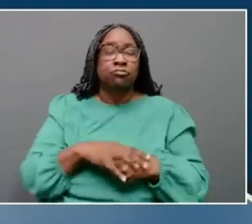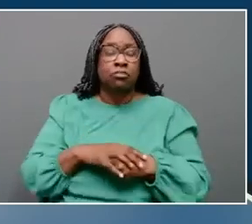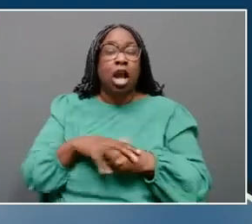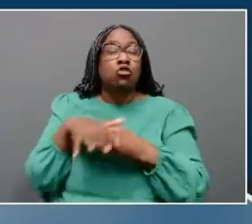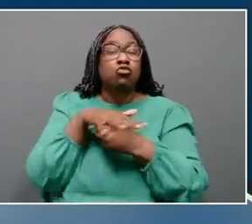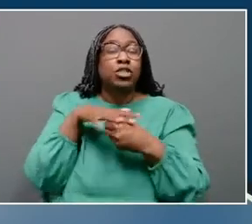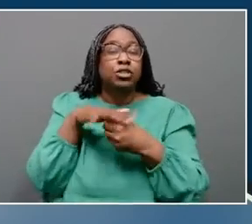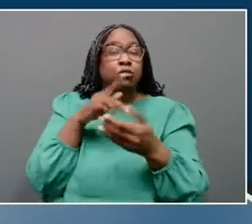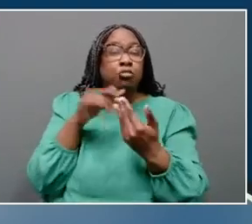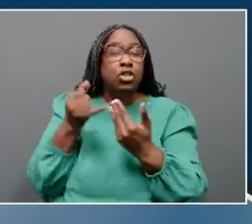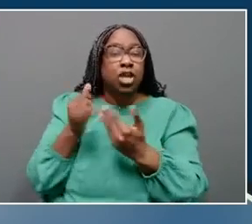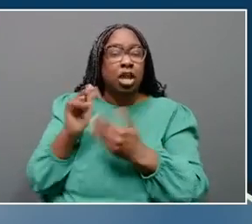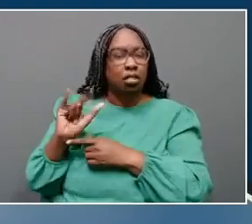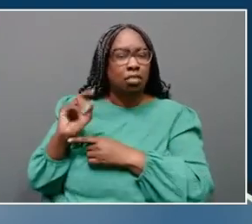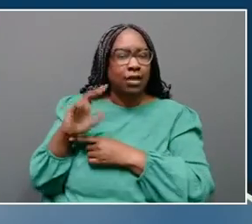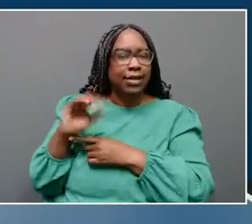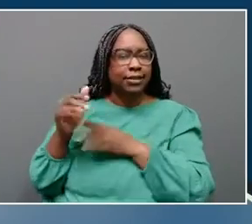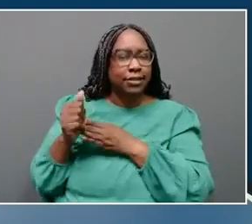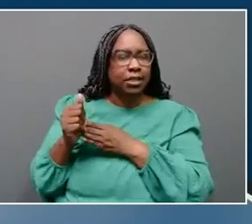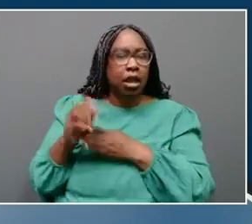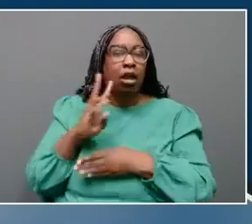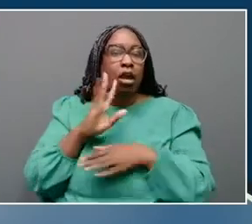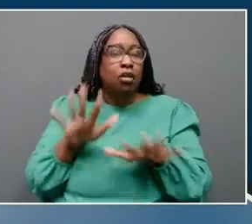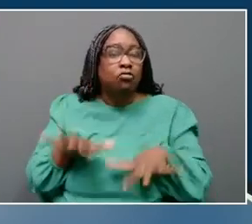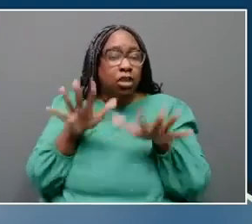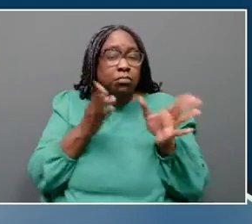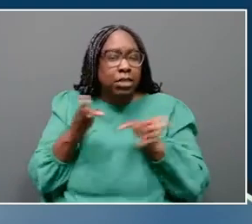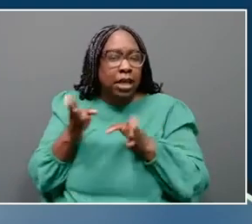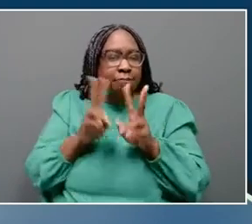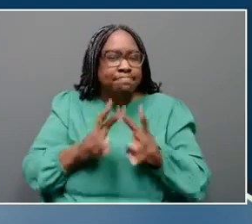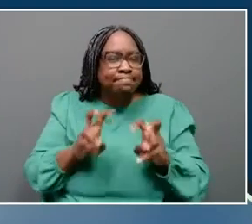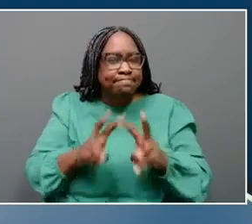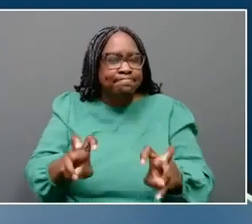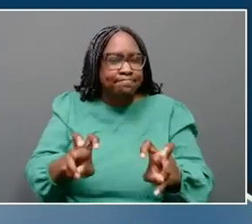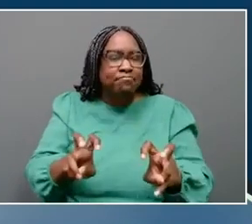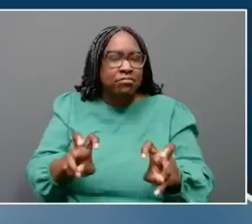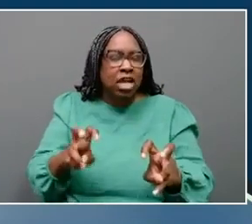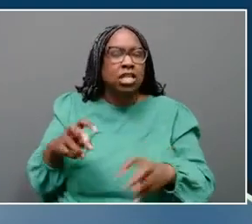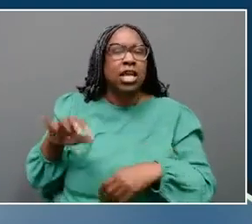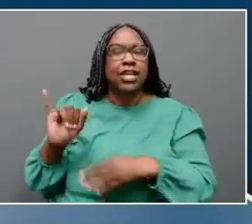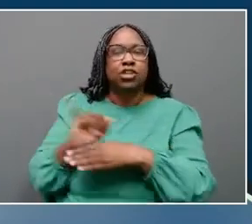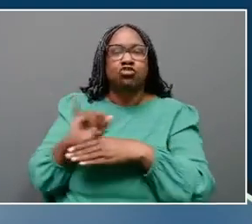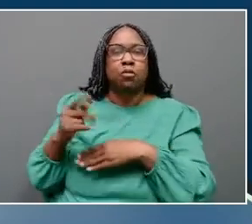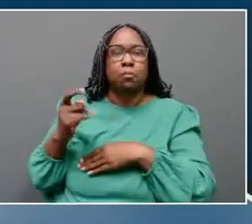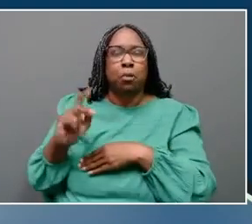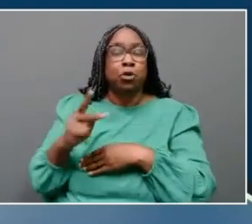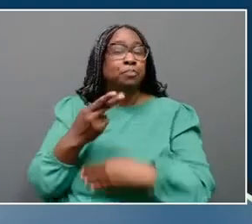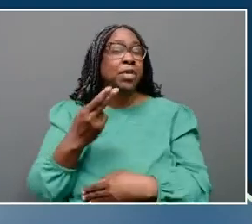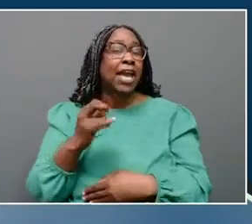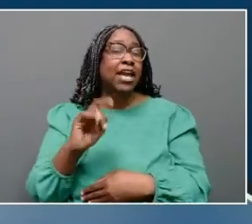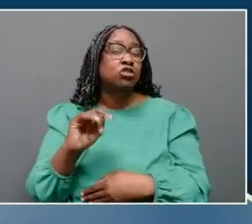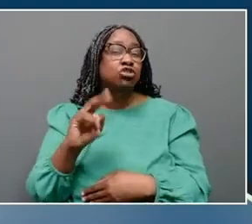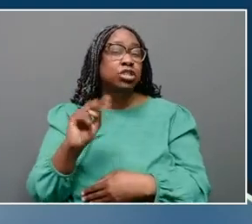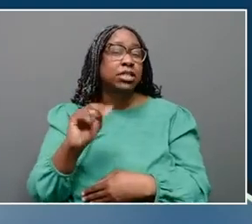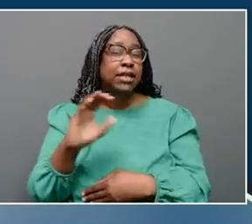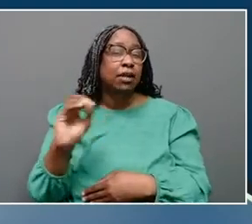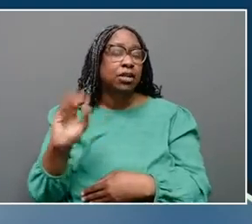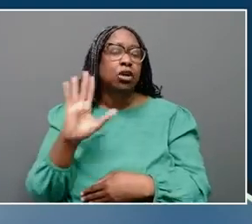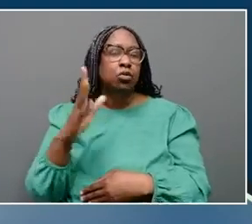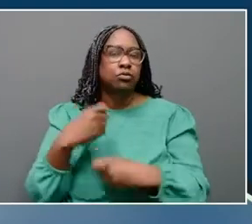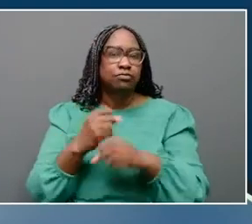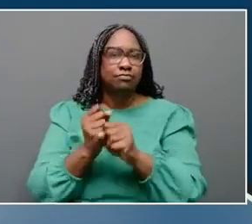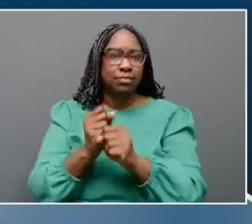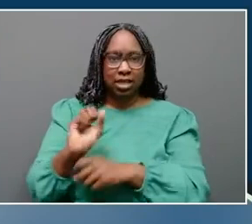will conduct a floodplain analysis at Pennyrile West Park Industrial Park. And Henderson County is completing a site grading